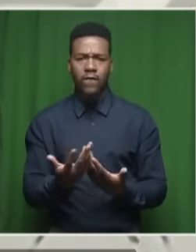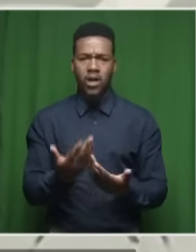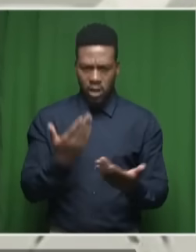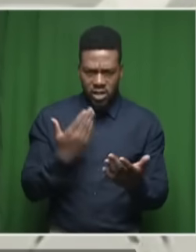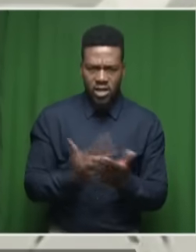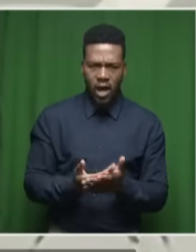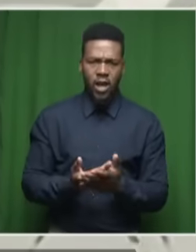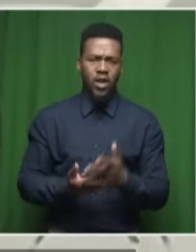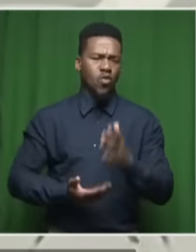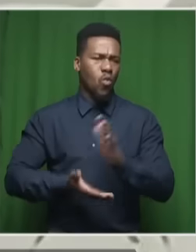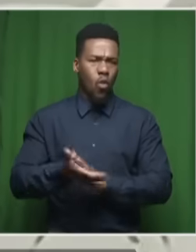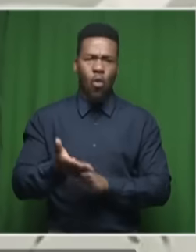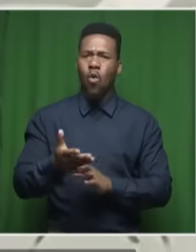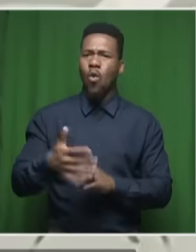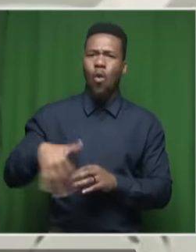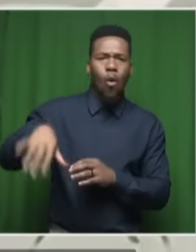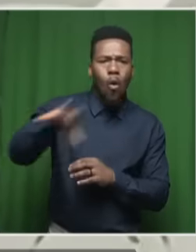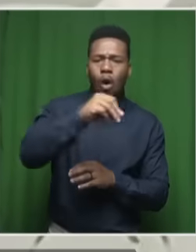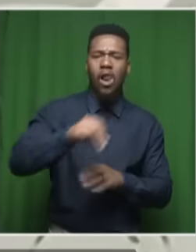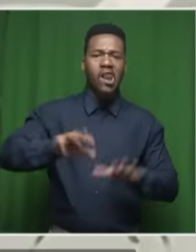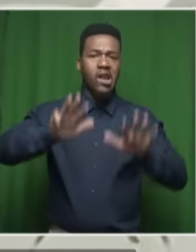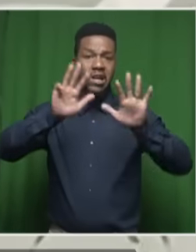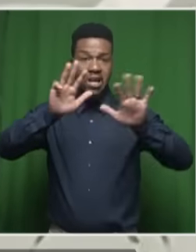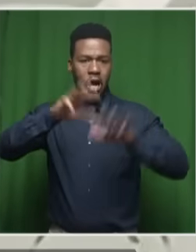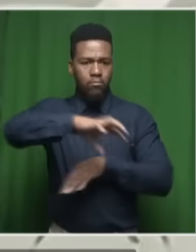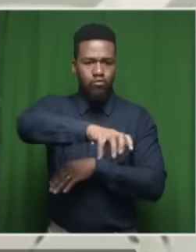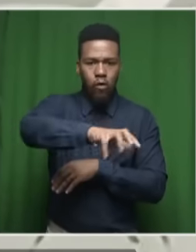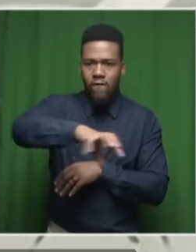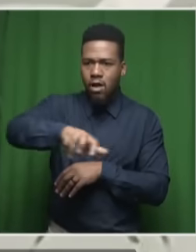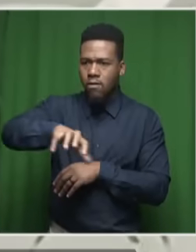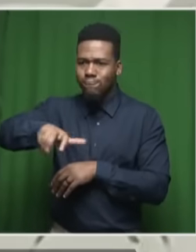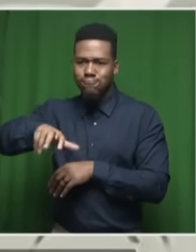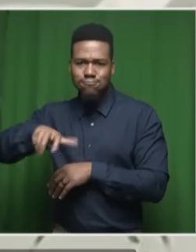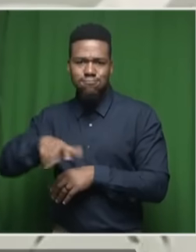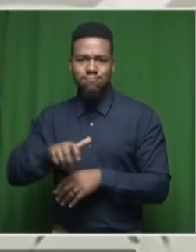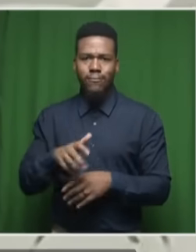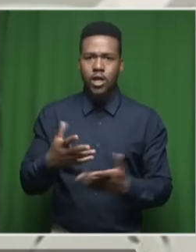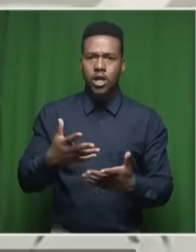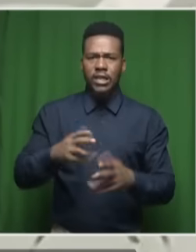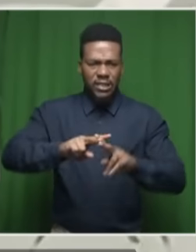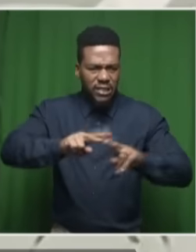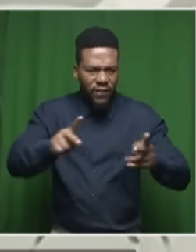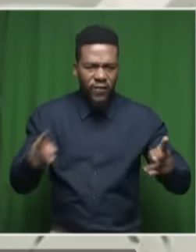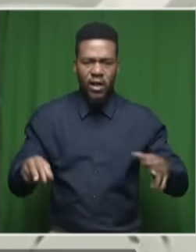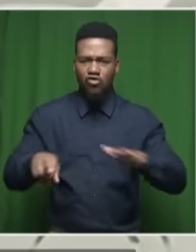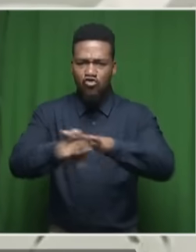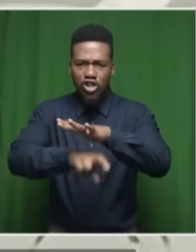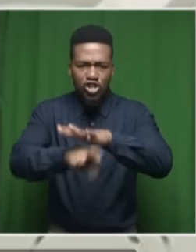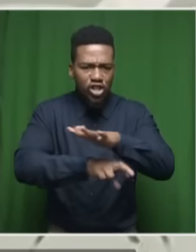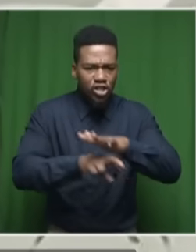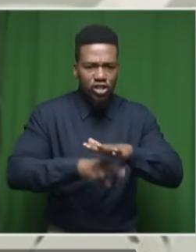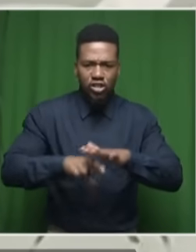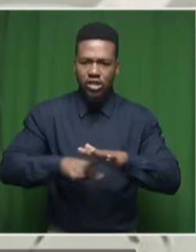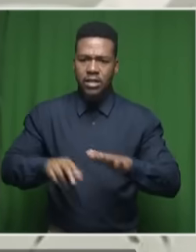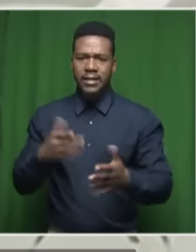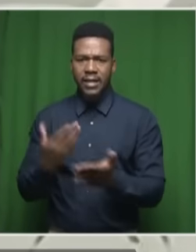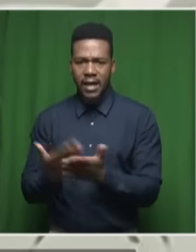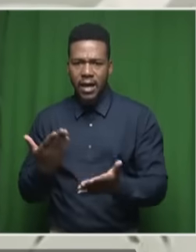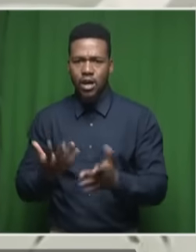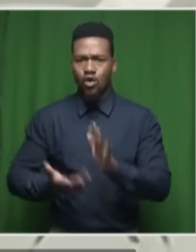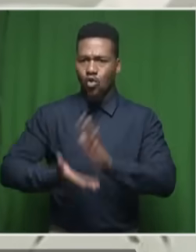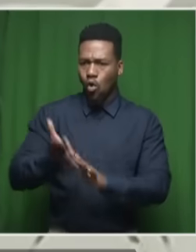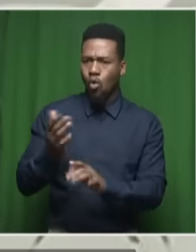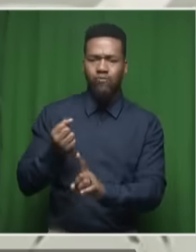go all out in all the 9 provinces and the different regions in the country to be able to campaign